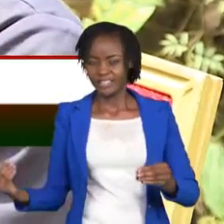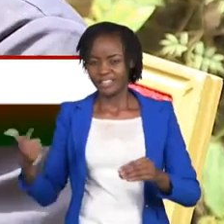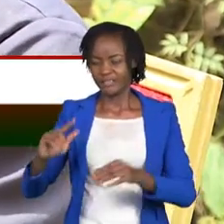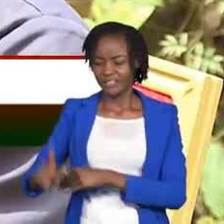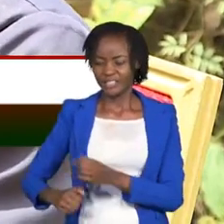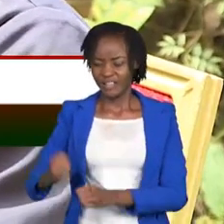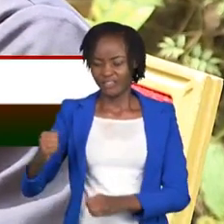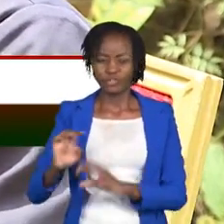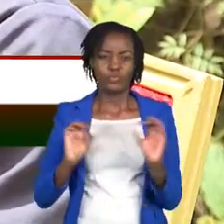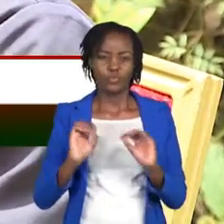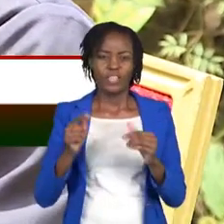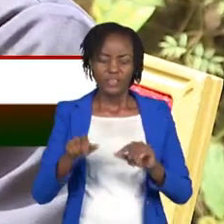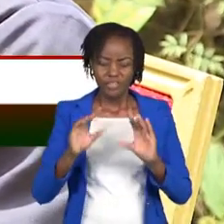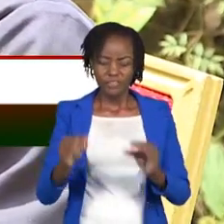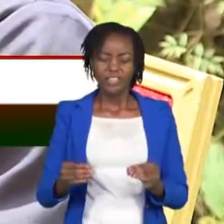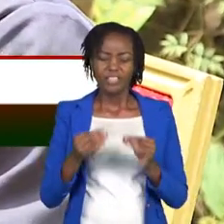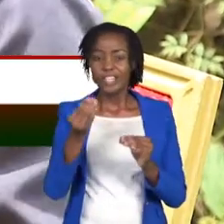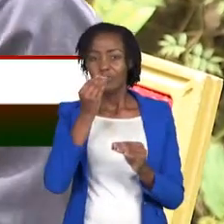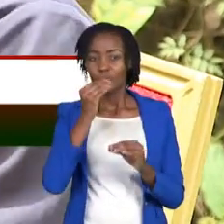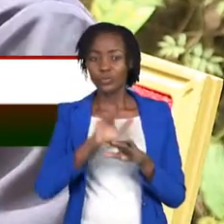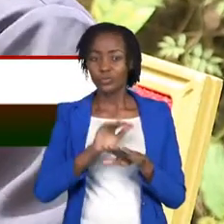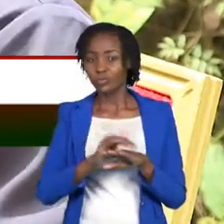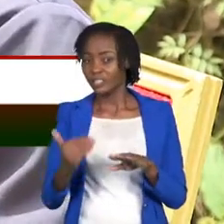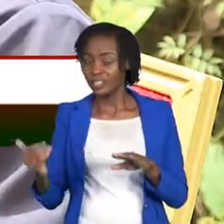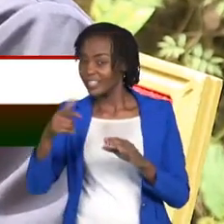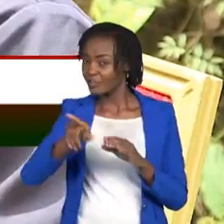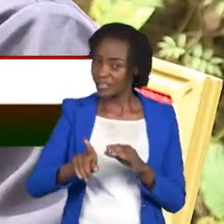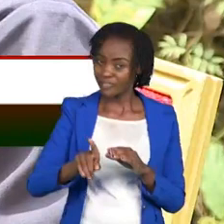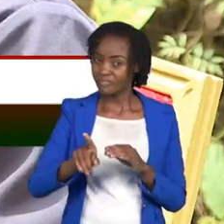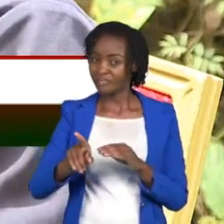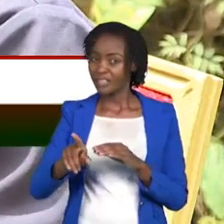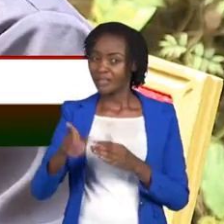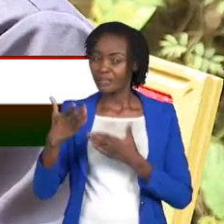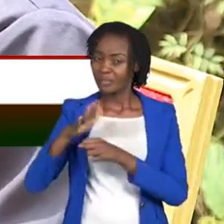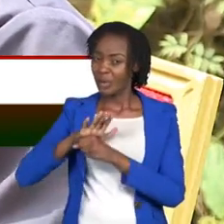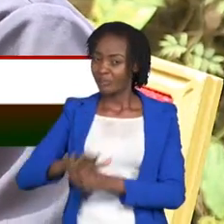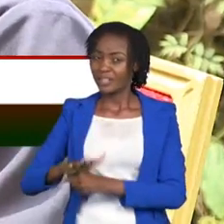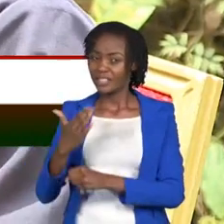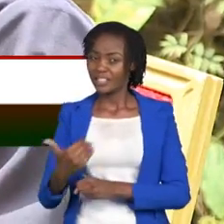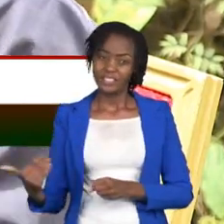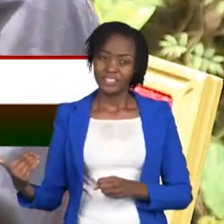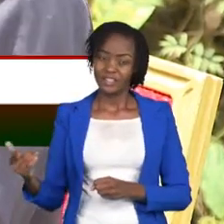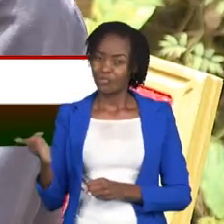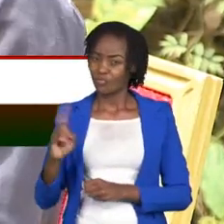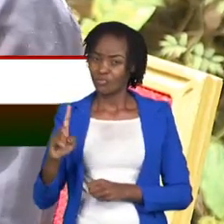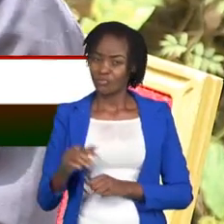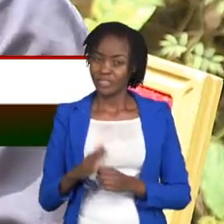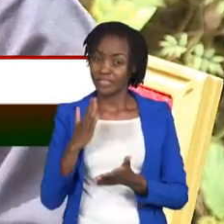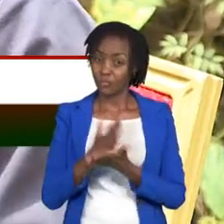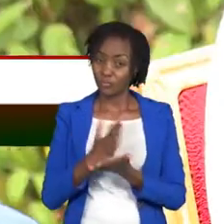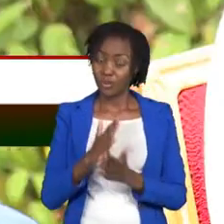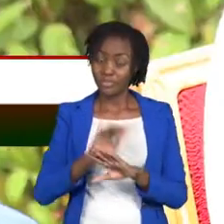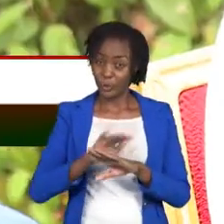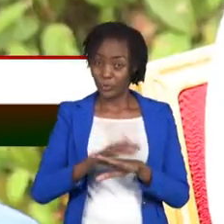kids are well fed. Fathers do not abuse, at least good fathers, you know, their